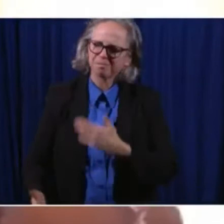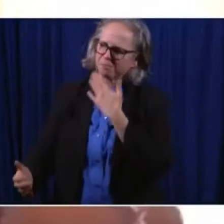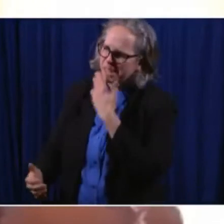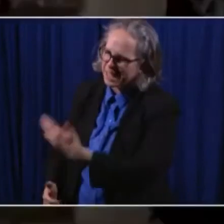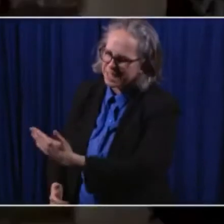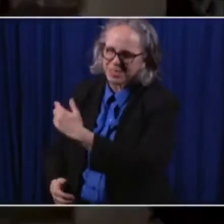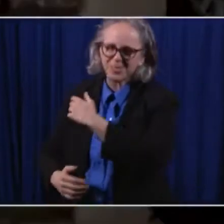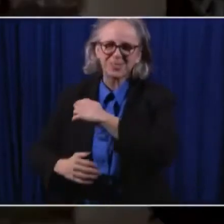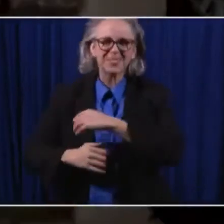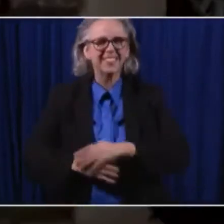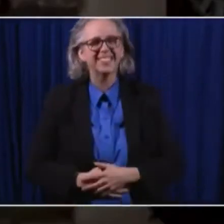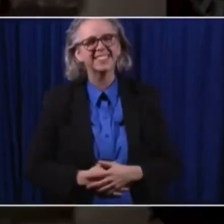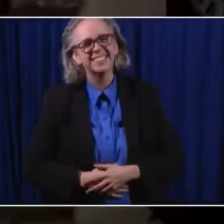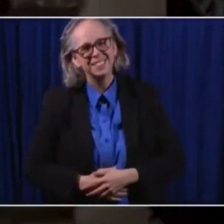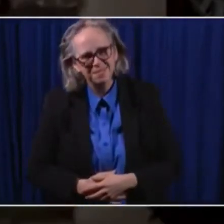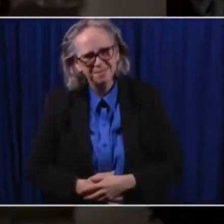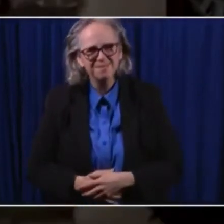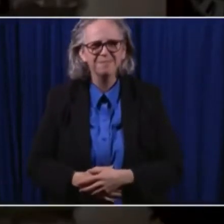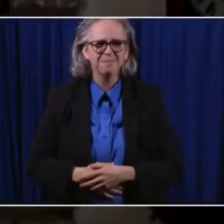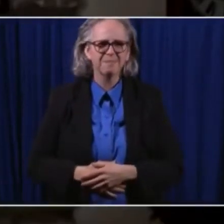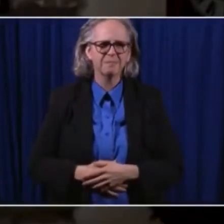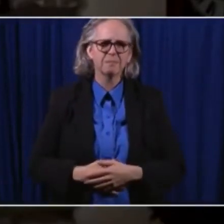So we're now